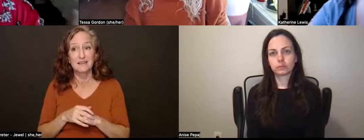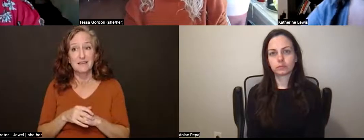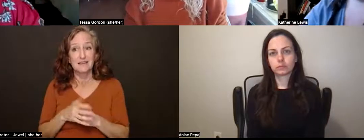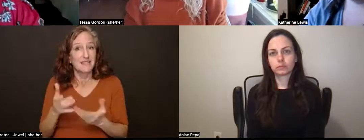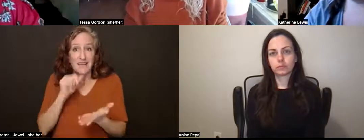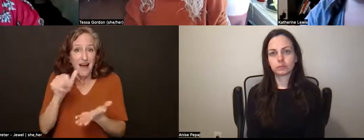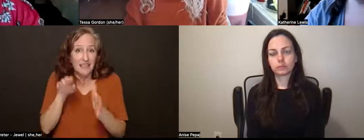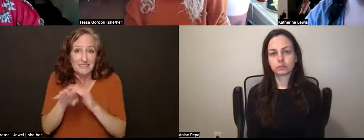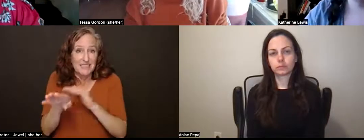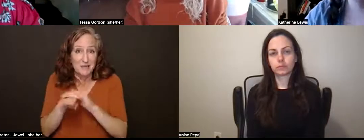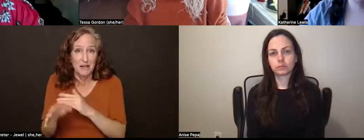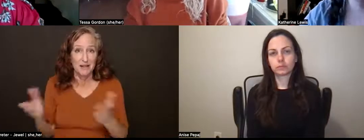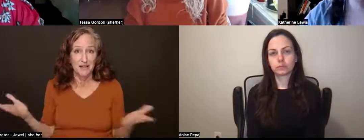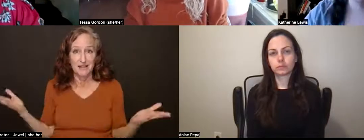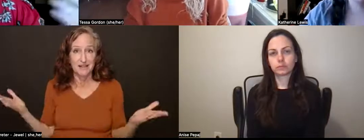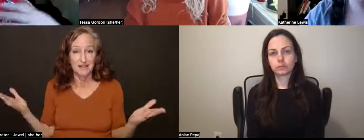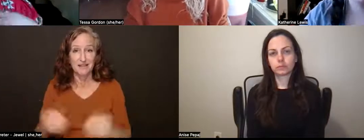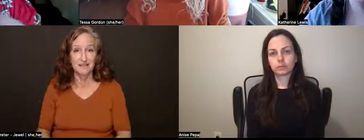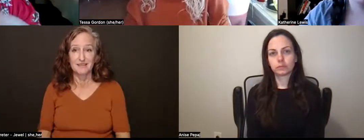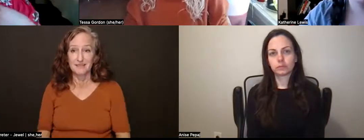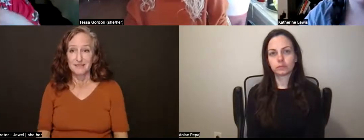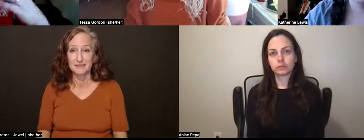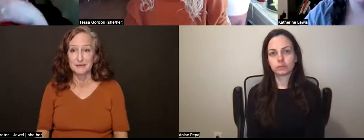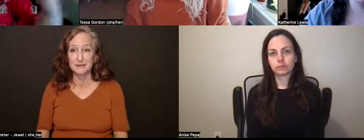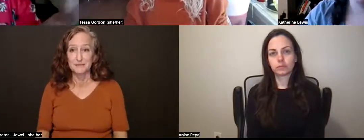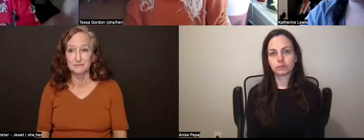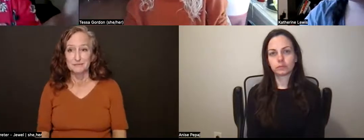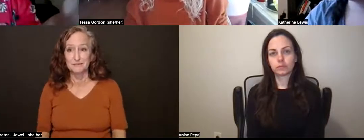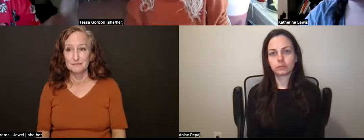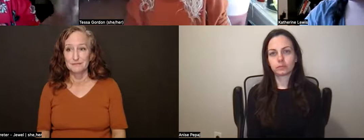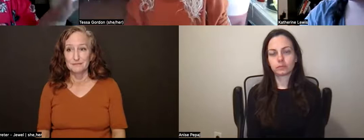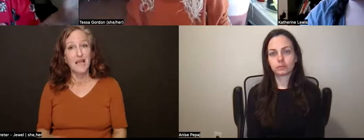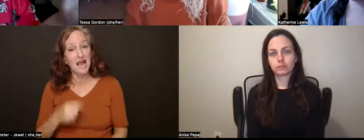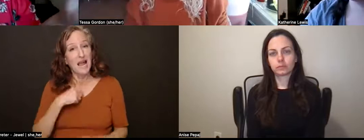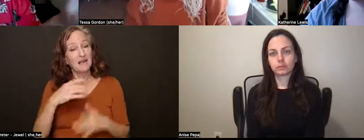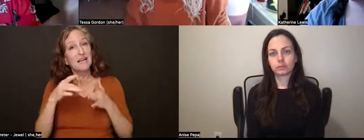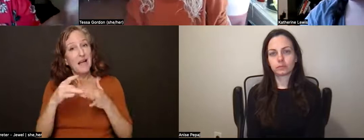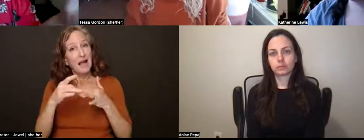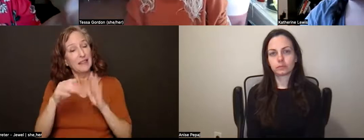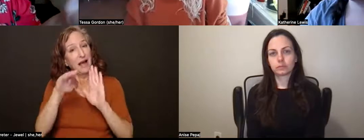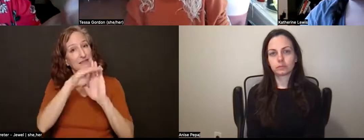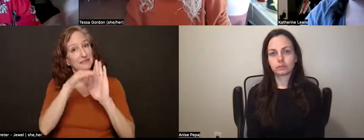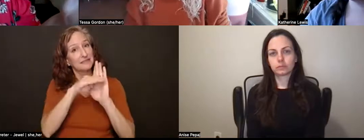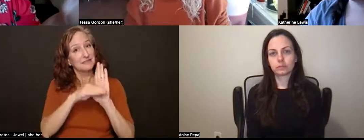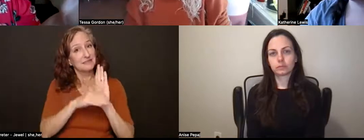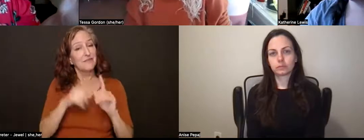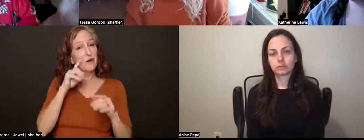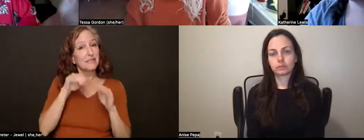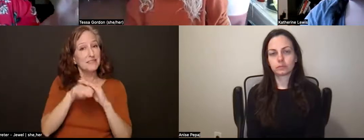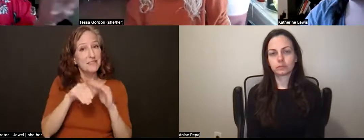not accessible, right? There are guidelines for accessible diagnostic medical